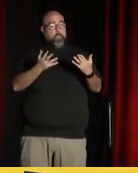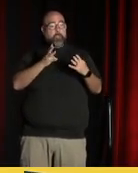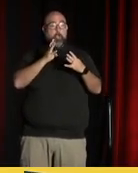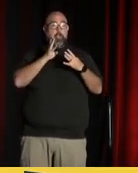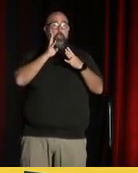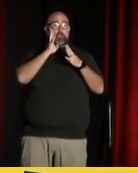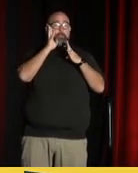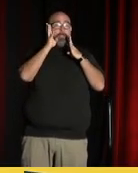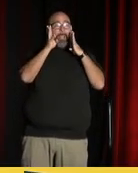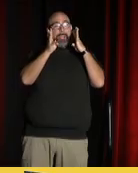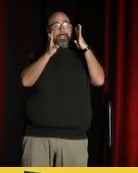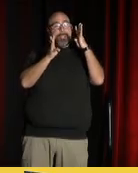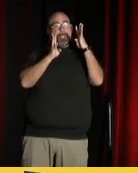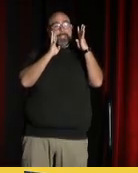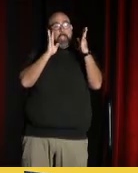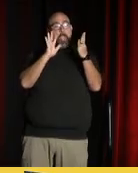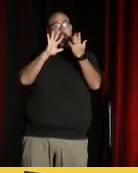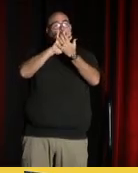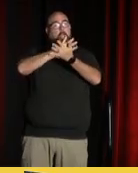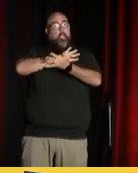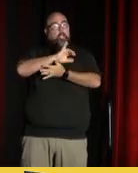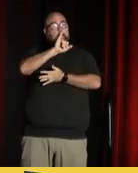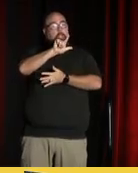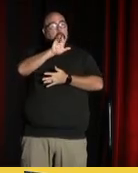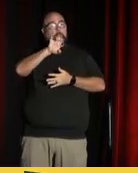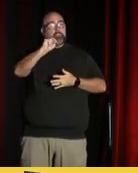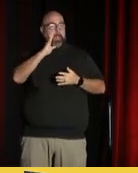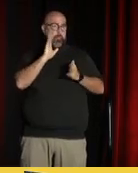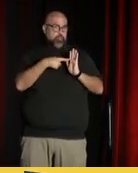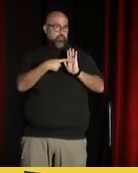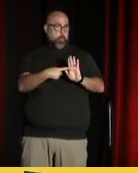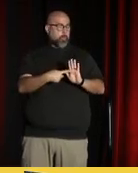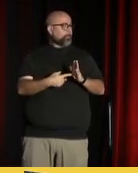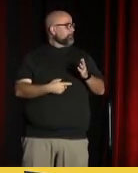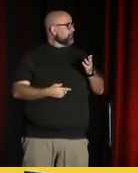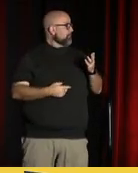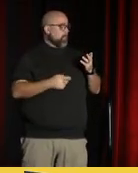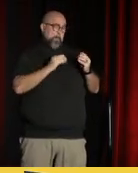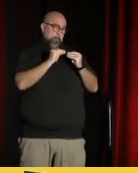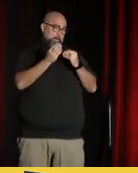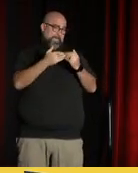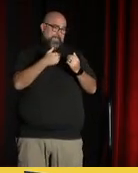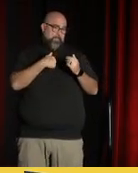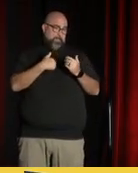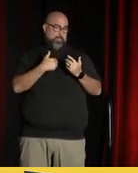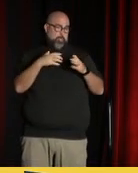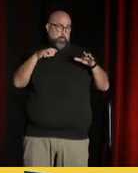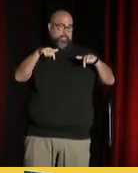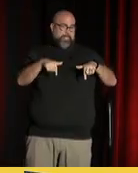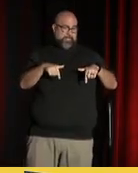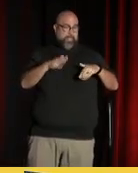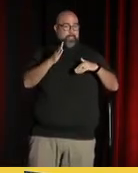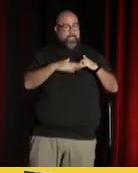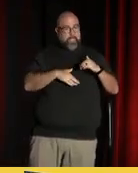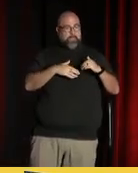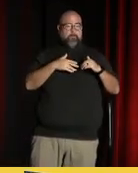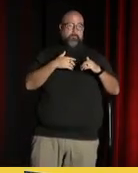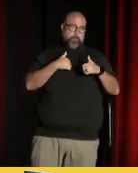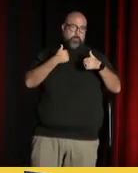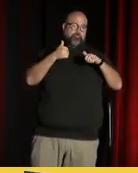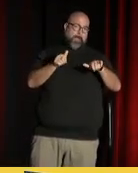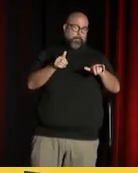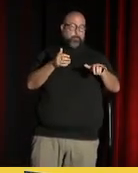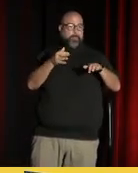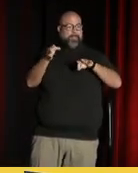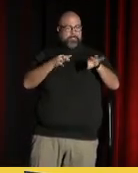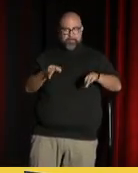creating an illusion. Watch, I'll show you what I mean. It's actually easier for me to do this than it is for me to try